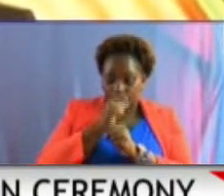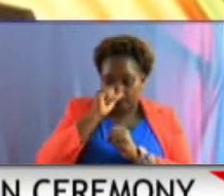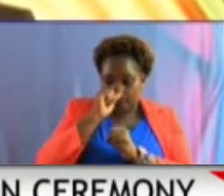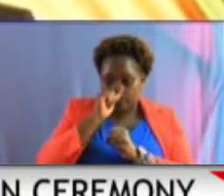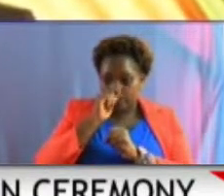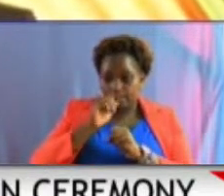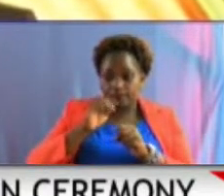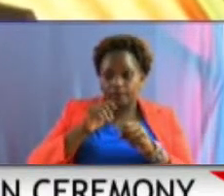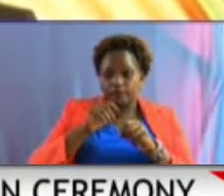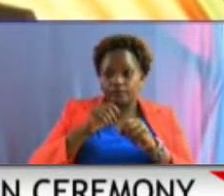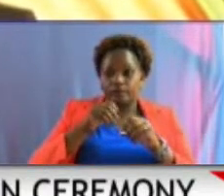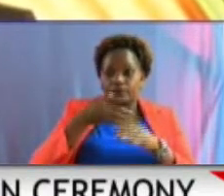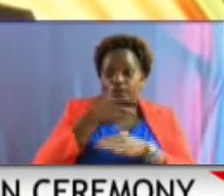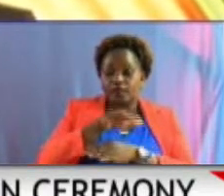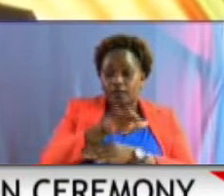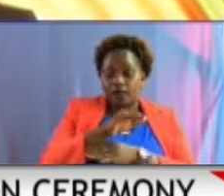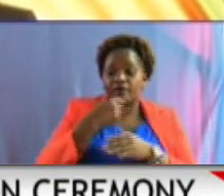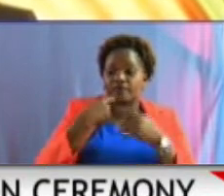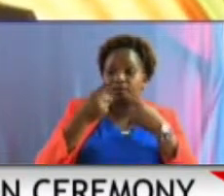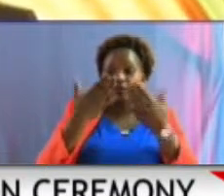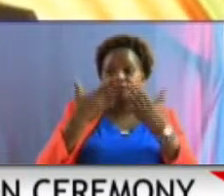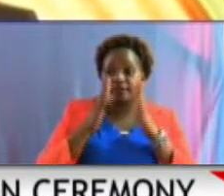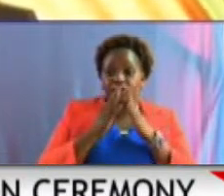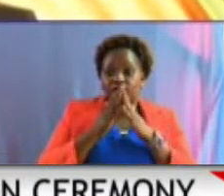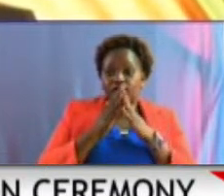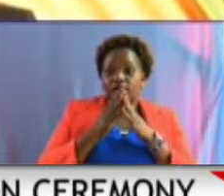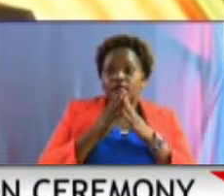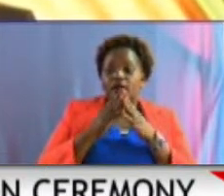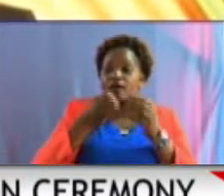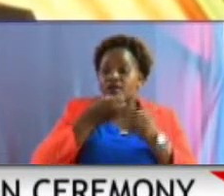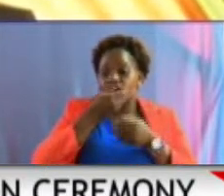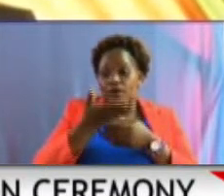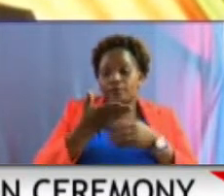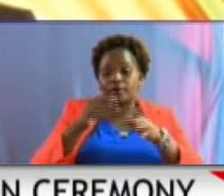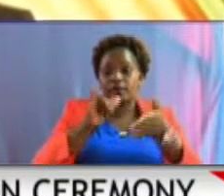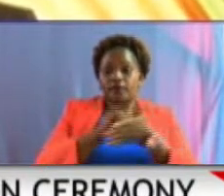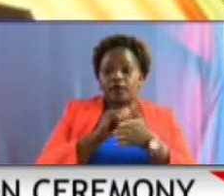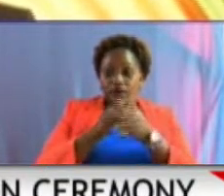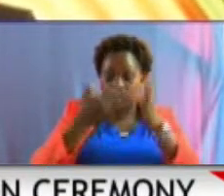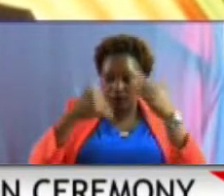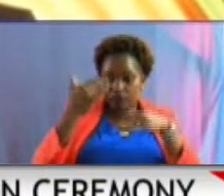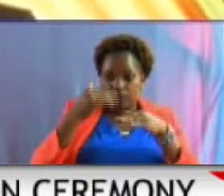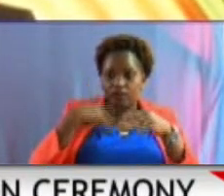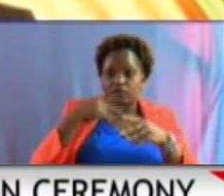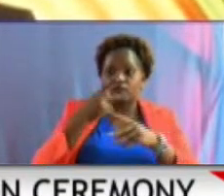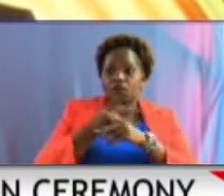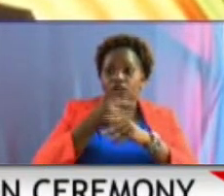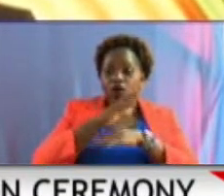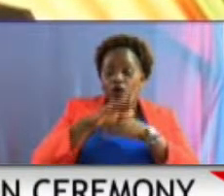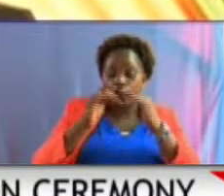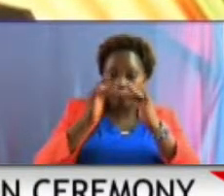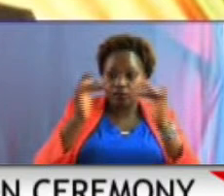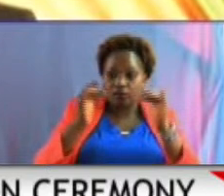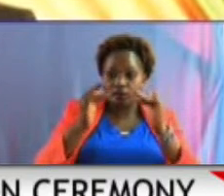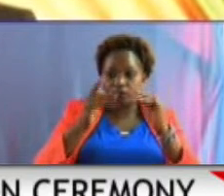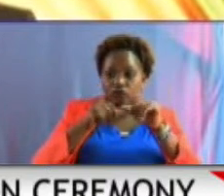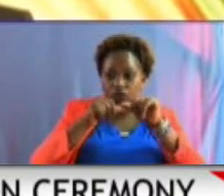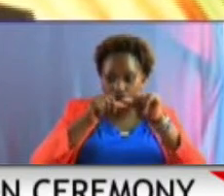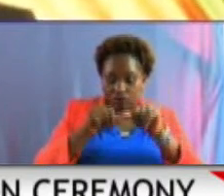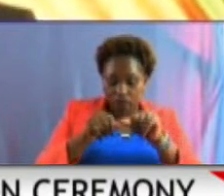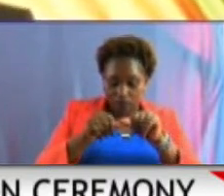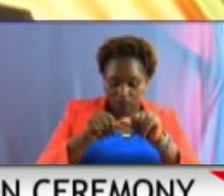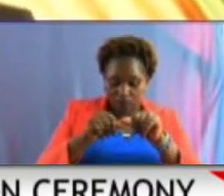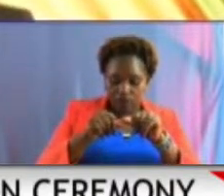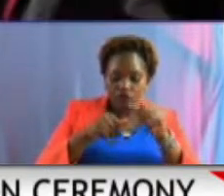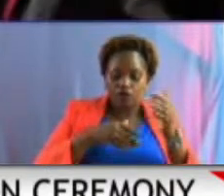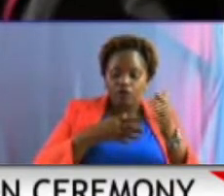Ladies and gentlemen, in line with what I have mentioned, I am informed reliably that the university has sustained online learning and teaching, which started when